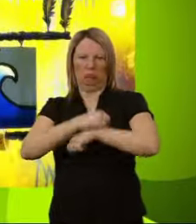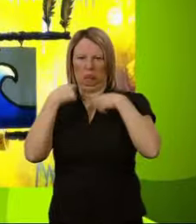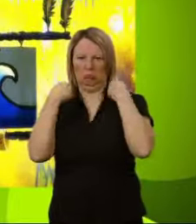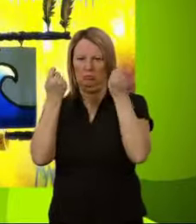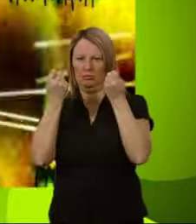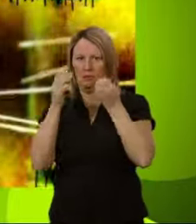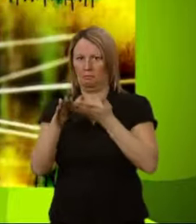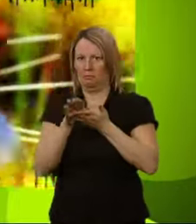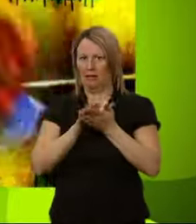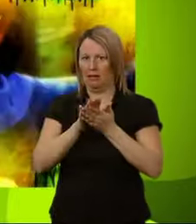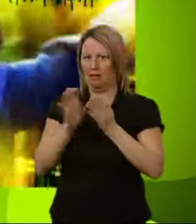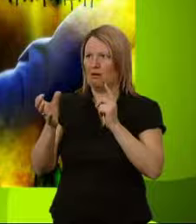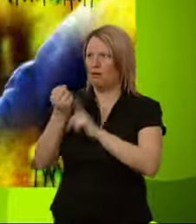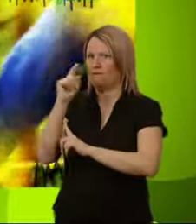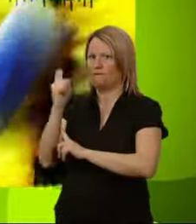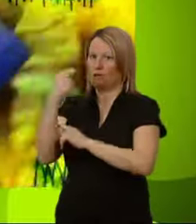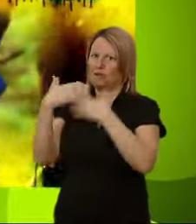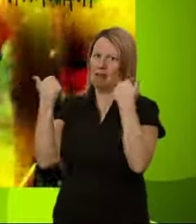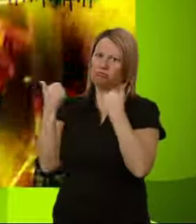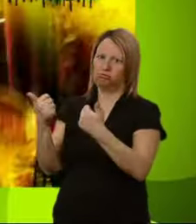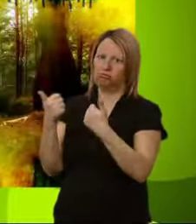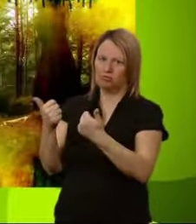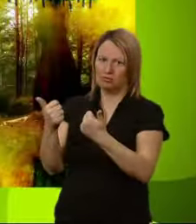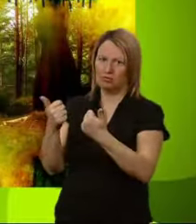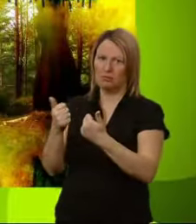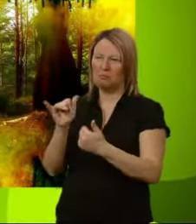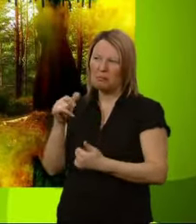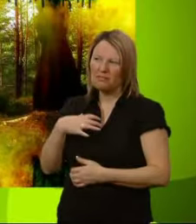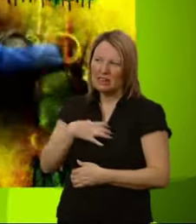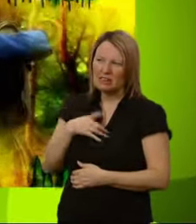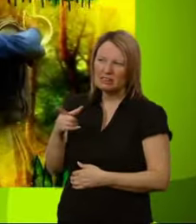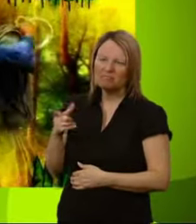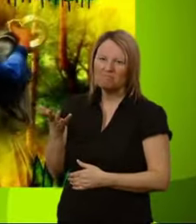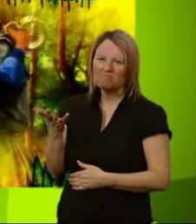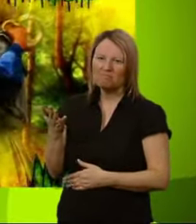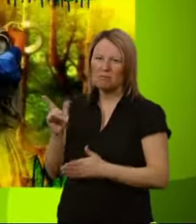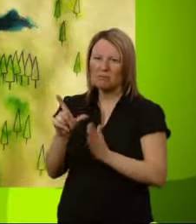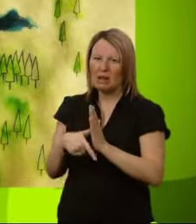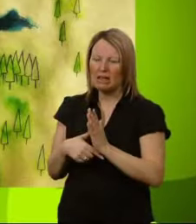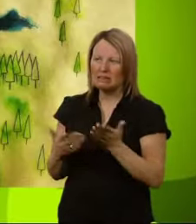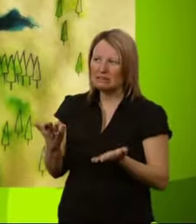it was her first victory of the day, and I fear it has come too late.